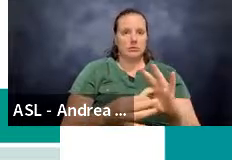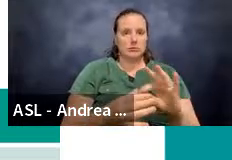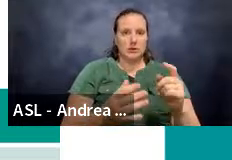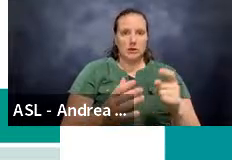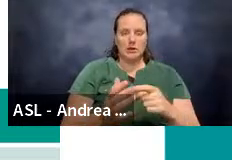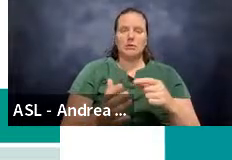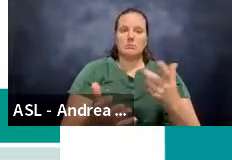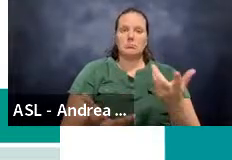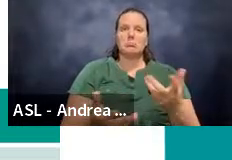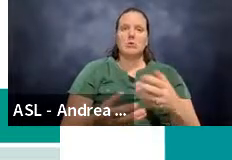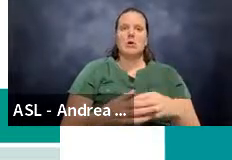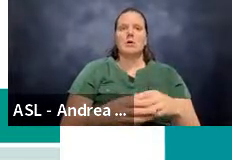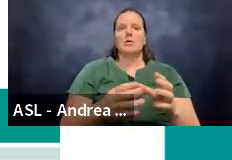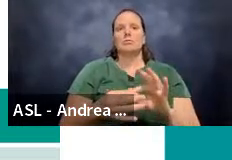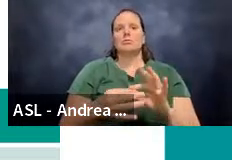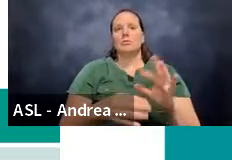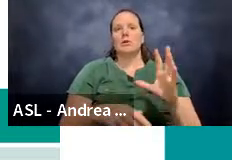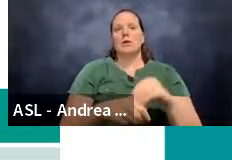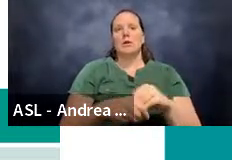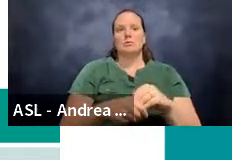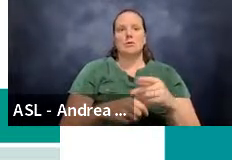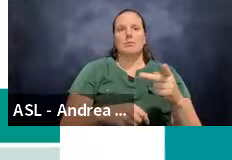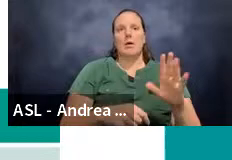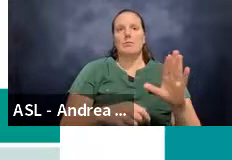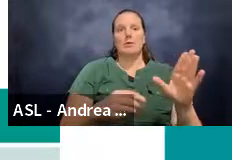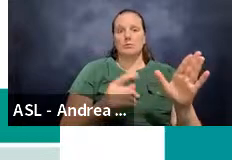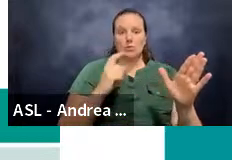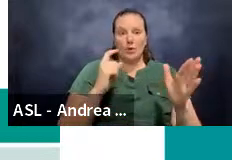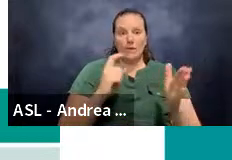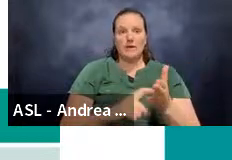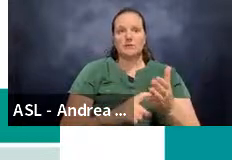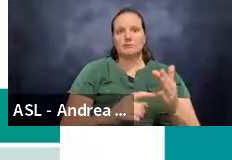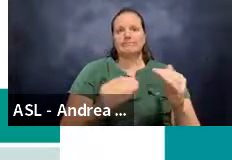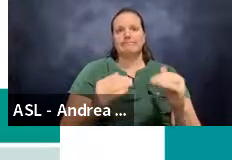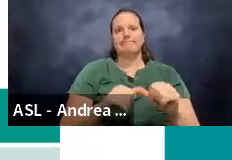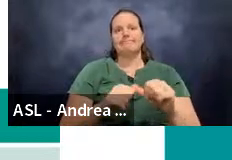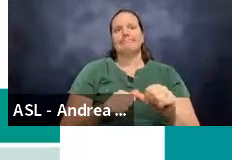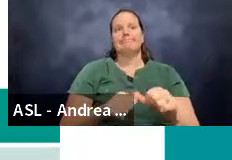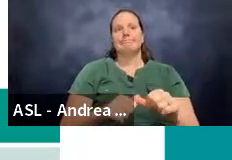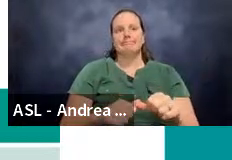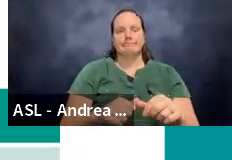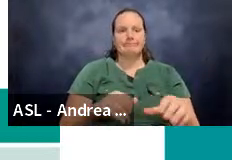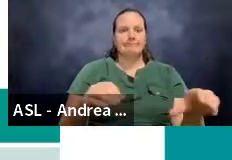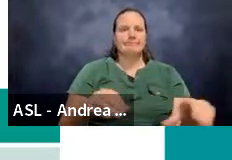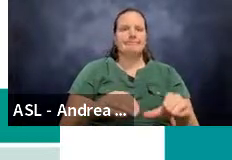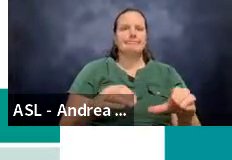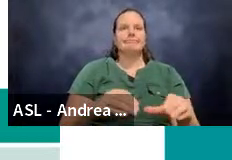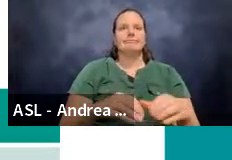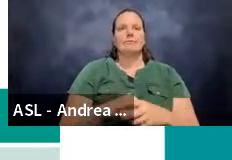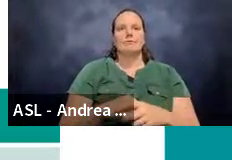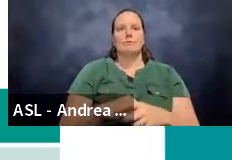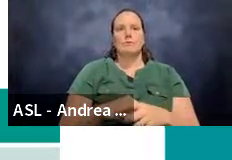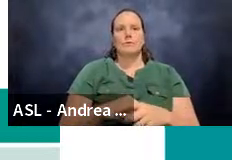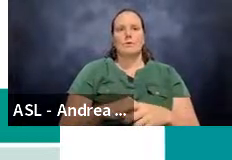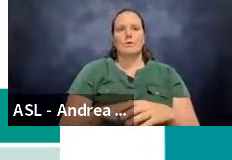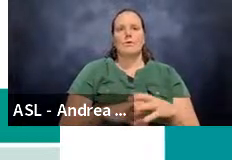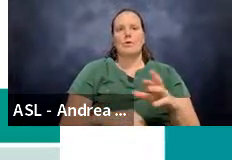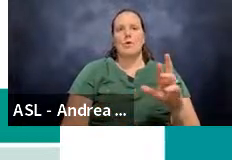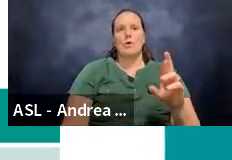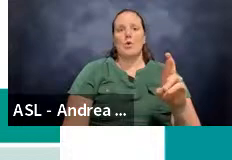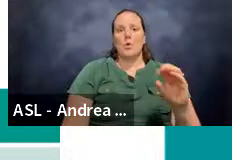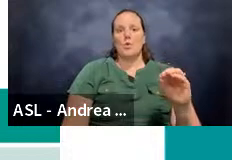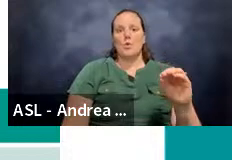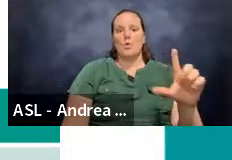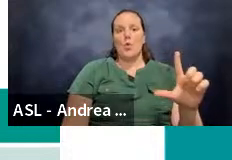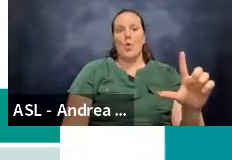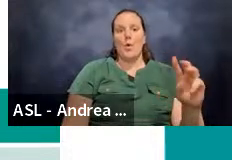with that, as well as public notifications. We'll then continue our discussion relative to active transportation by having the active transportation